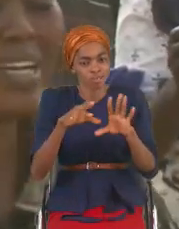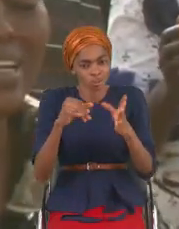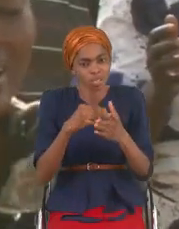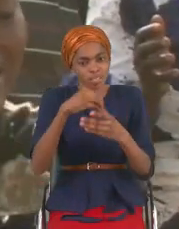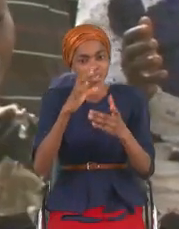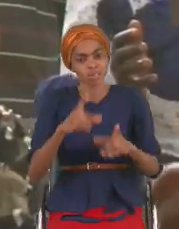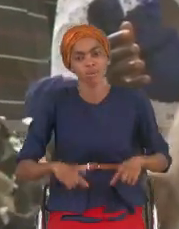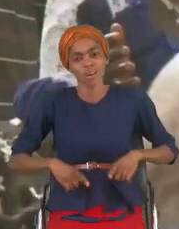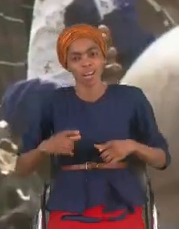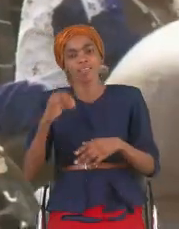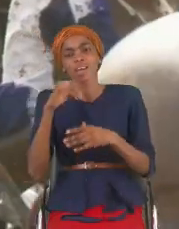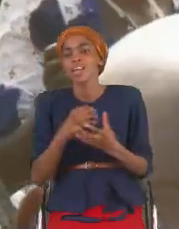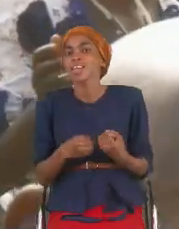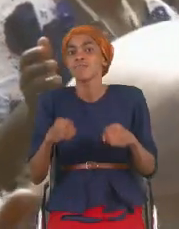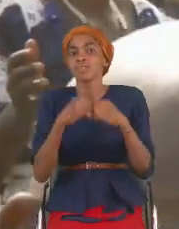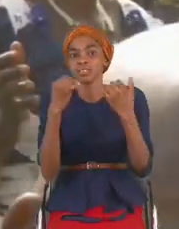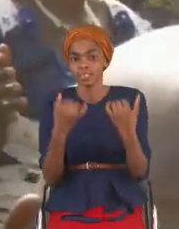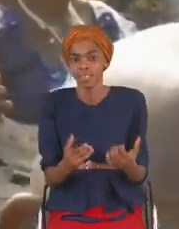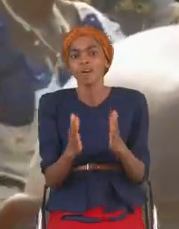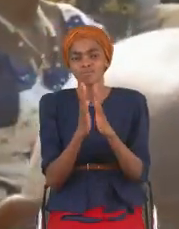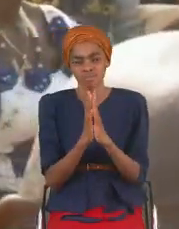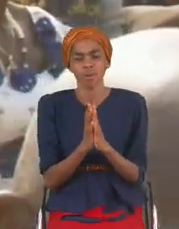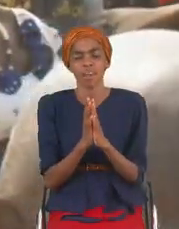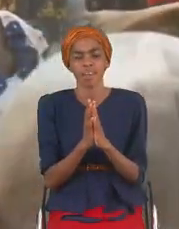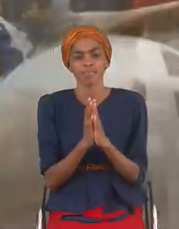your life even now.